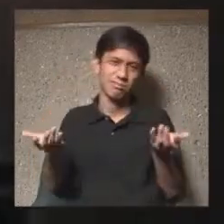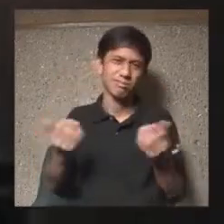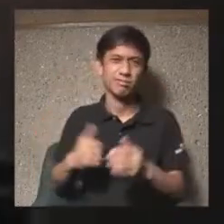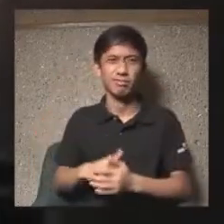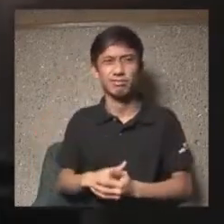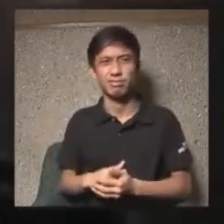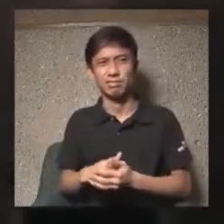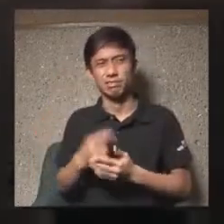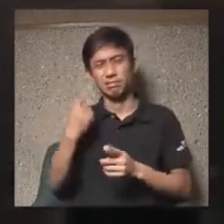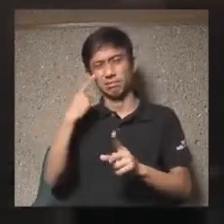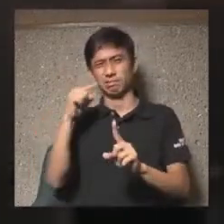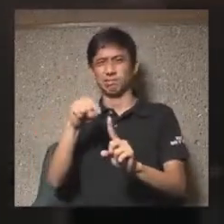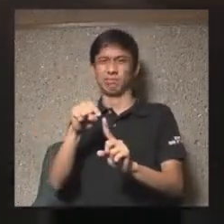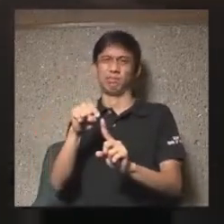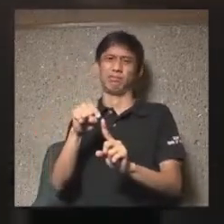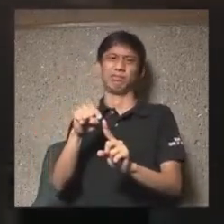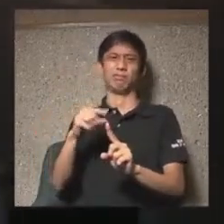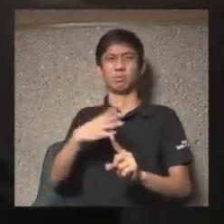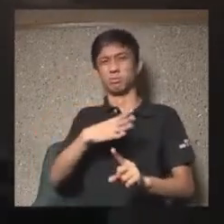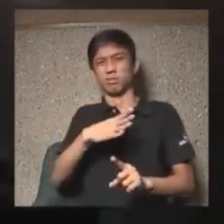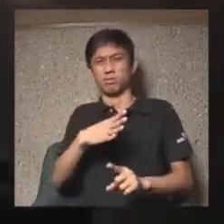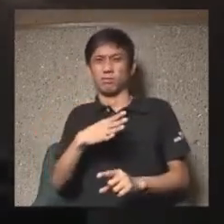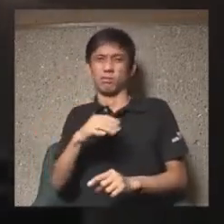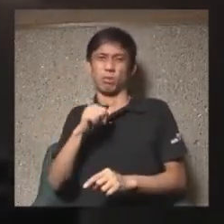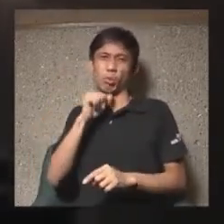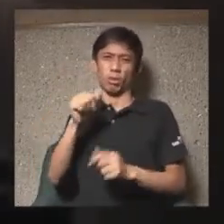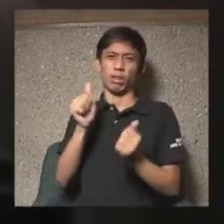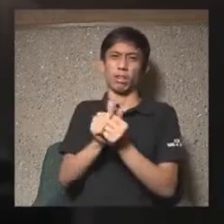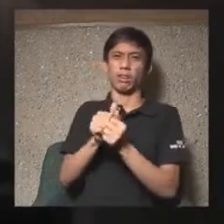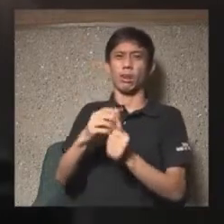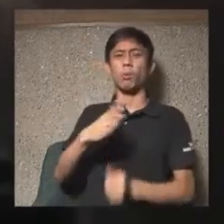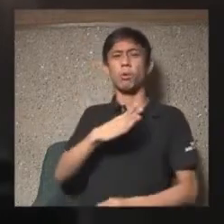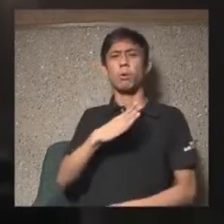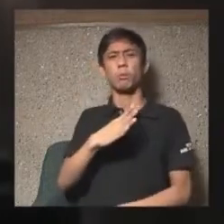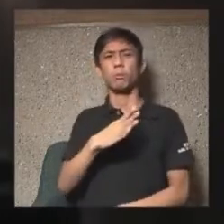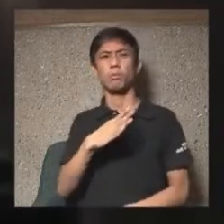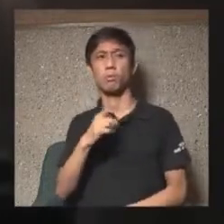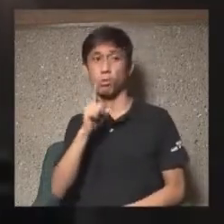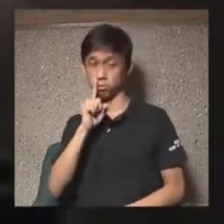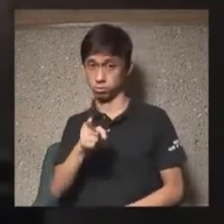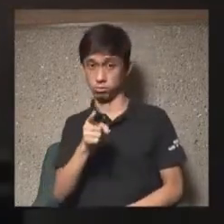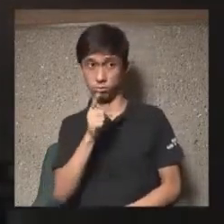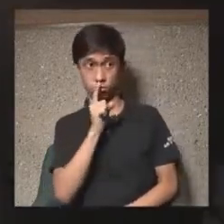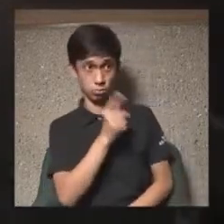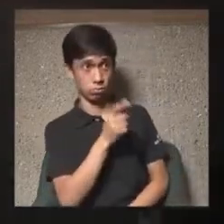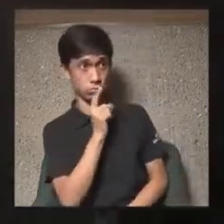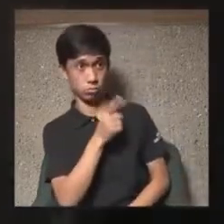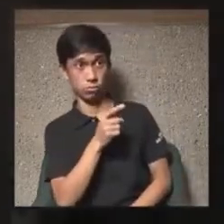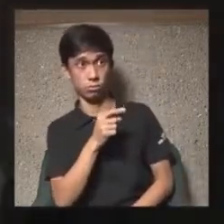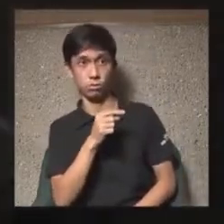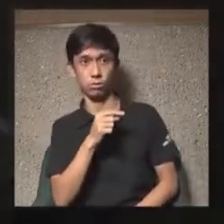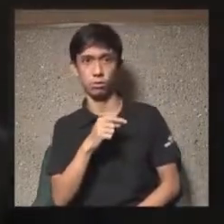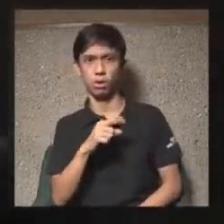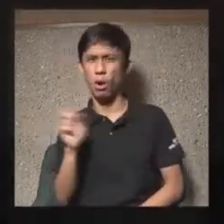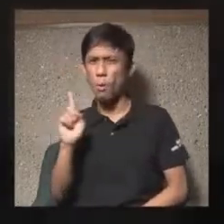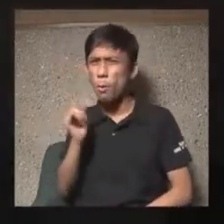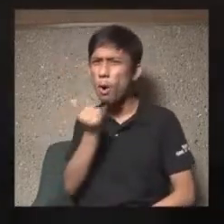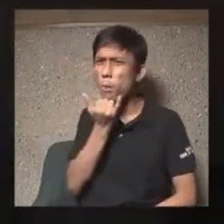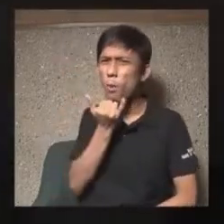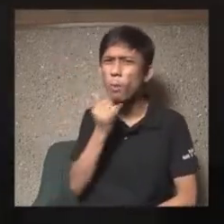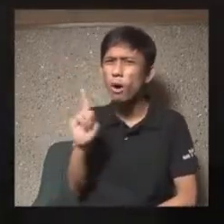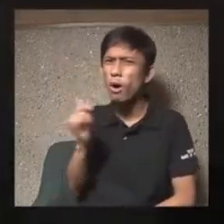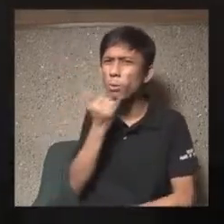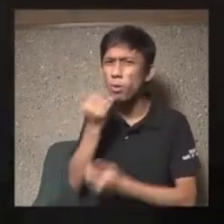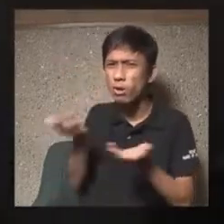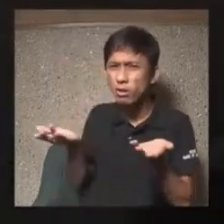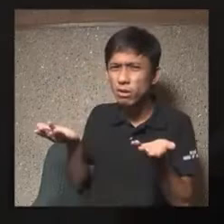Fine does not mean fine, right? And I said, what's wrong? And she said, you did not call